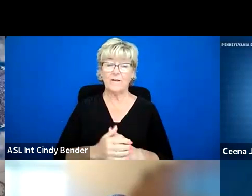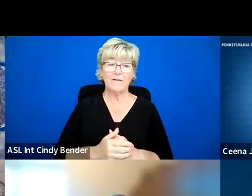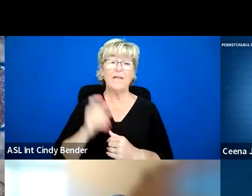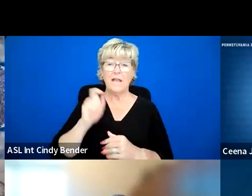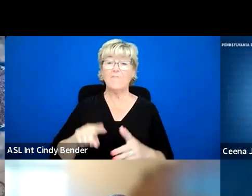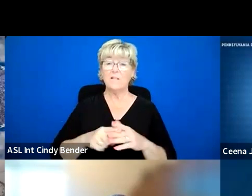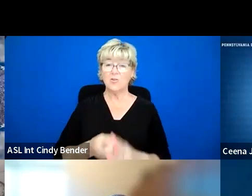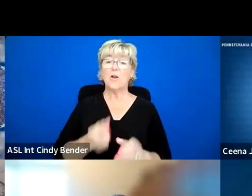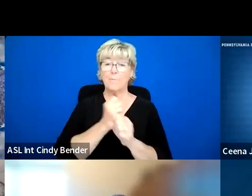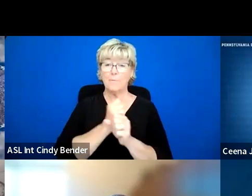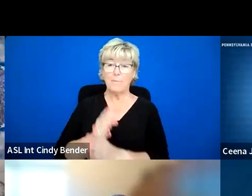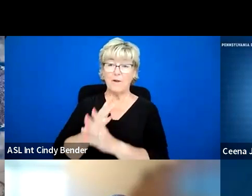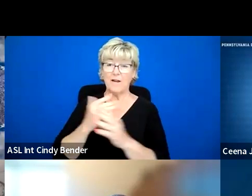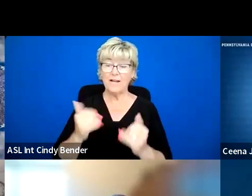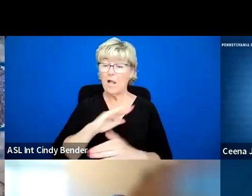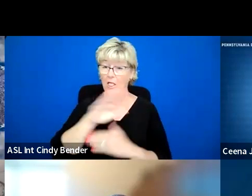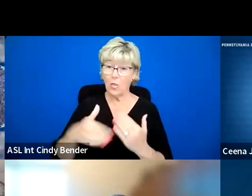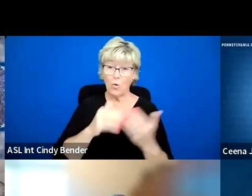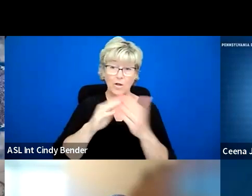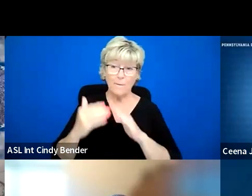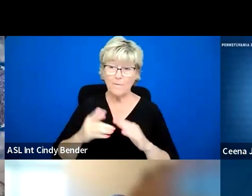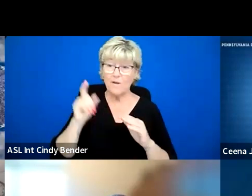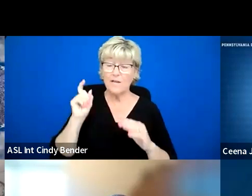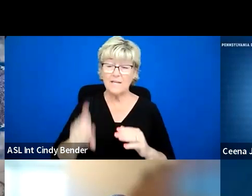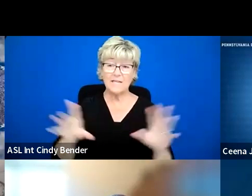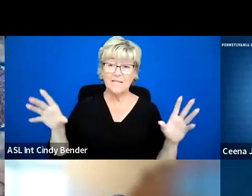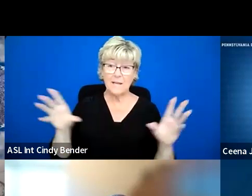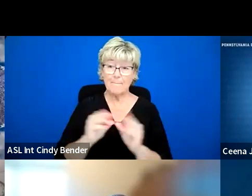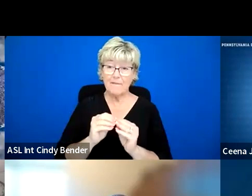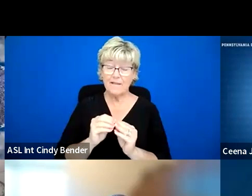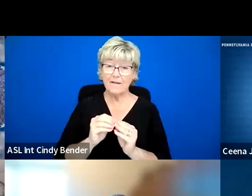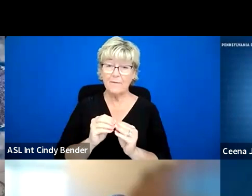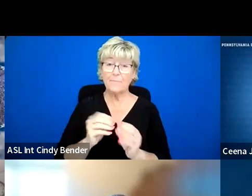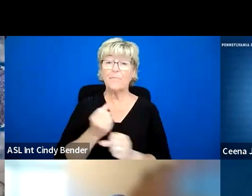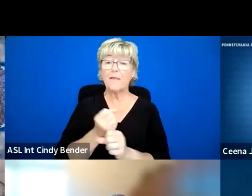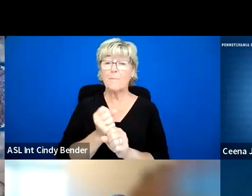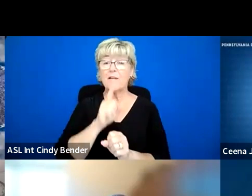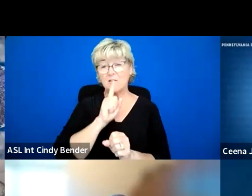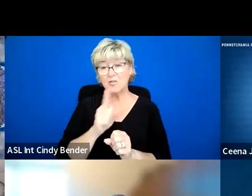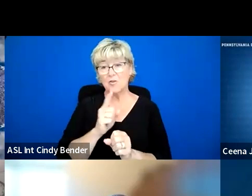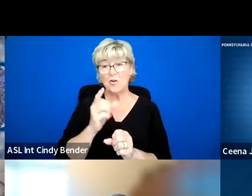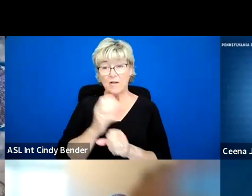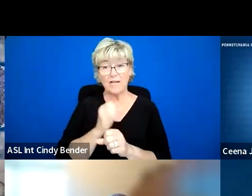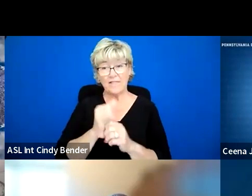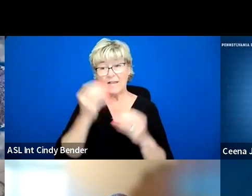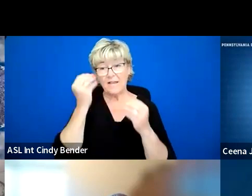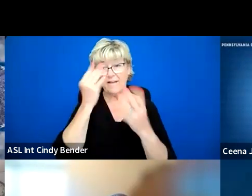start preparing now. The whole community needs to start meeting and making sure that we're getting that information out through every